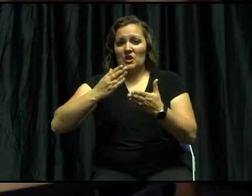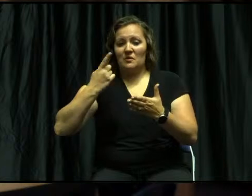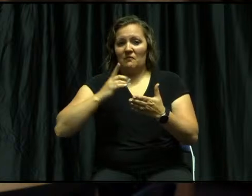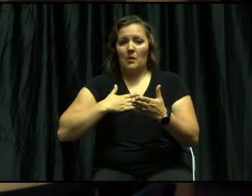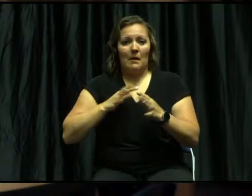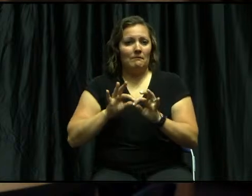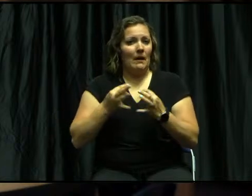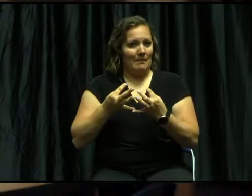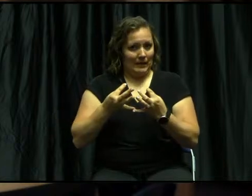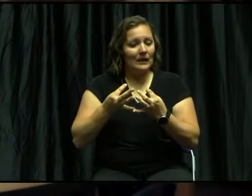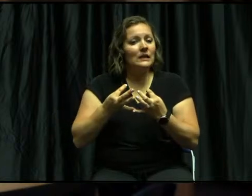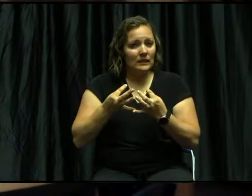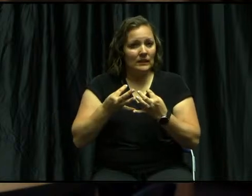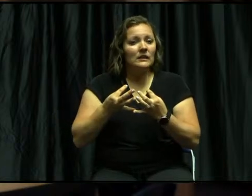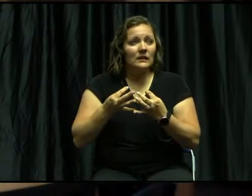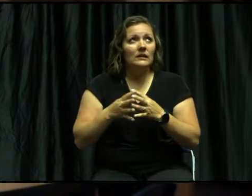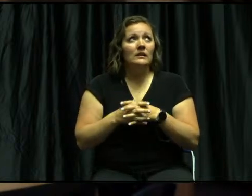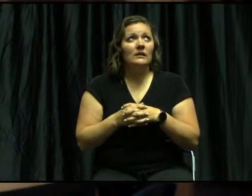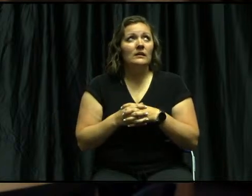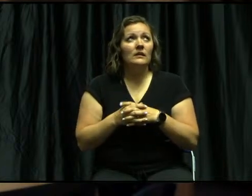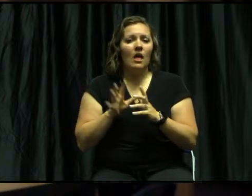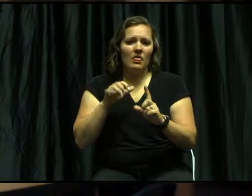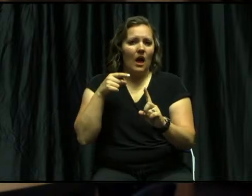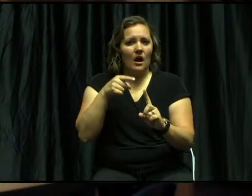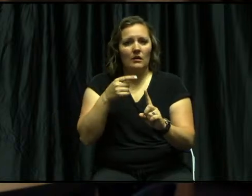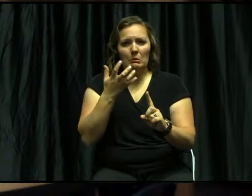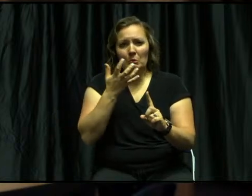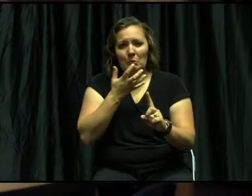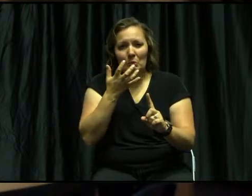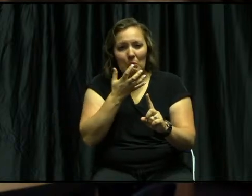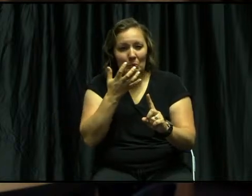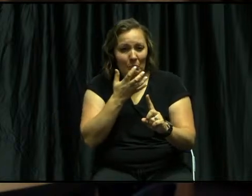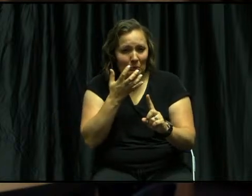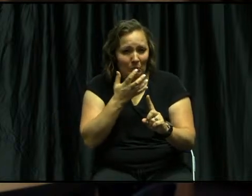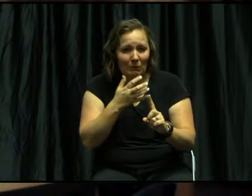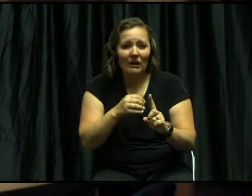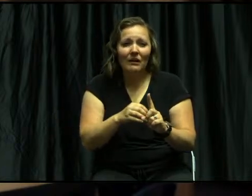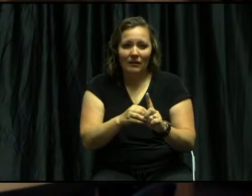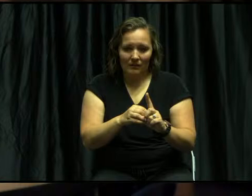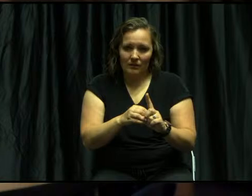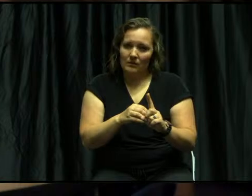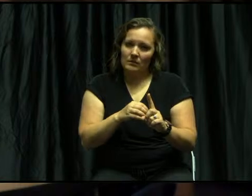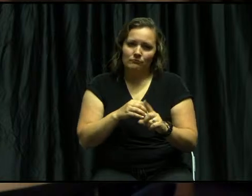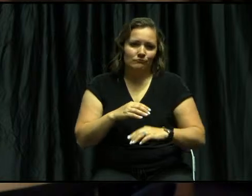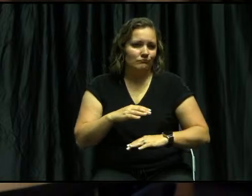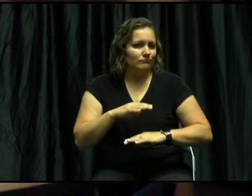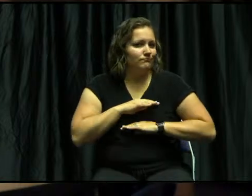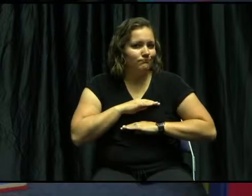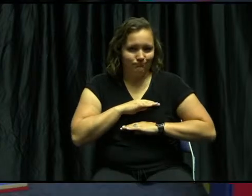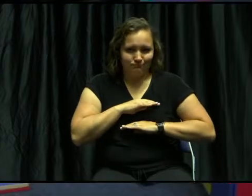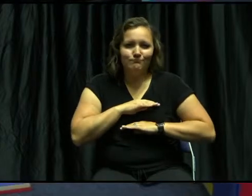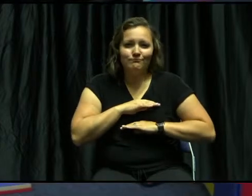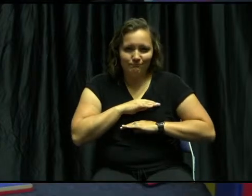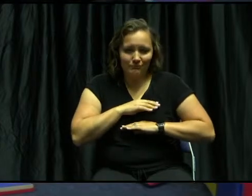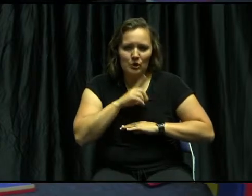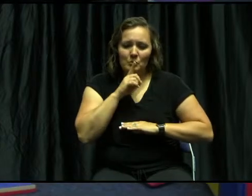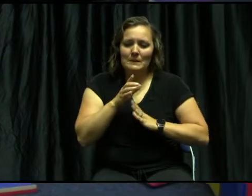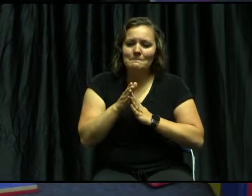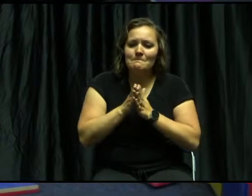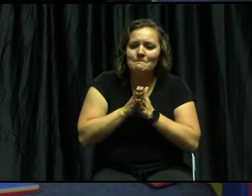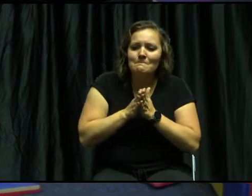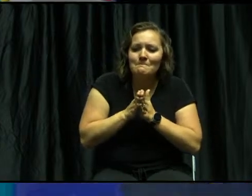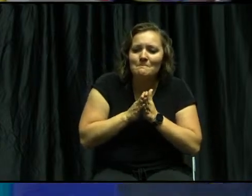family, and that in itself is enough to really motivate